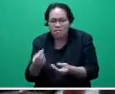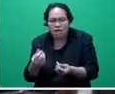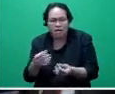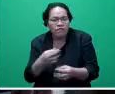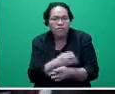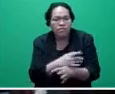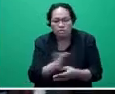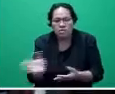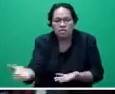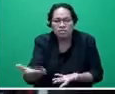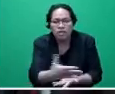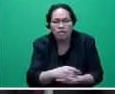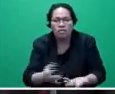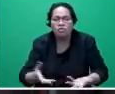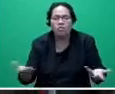was about